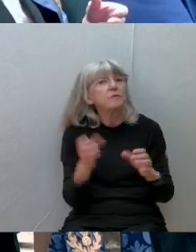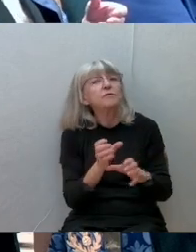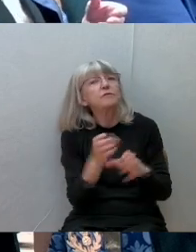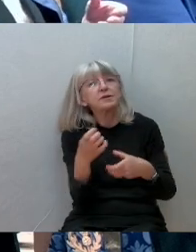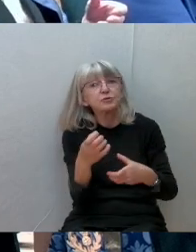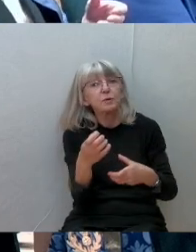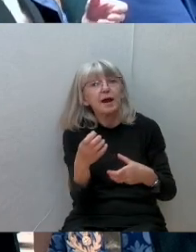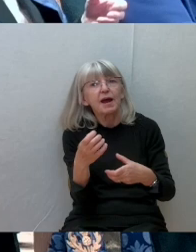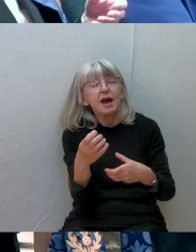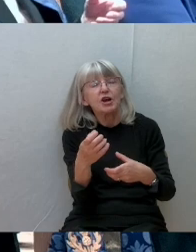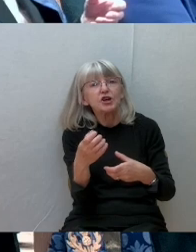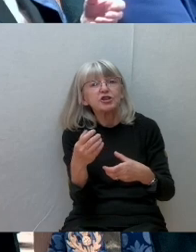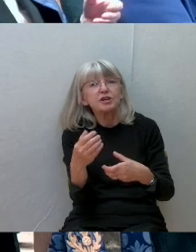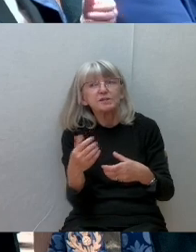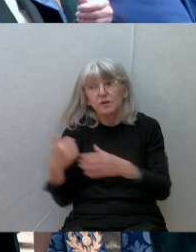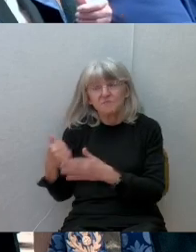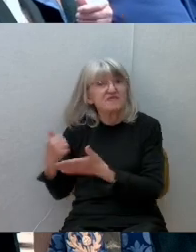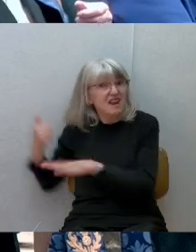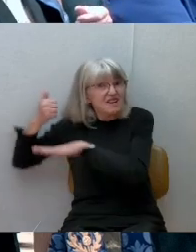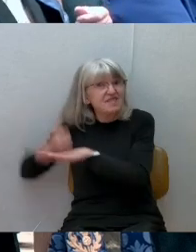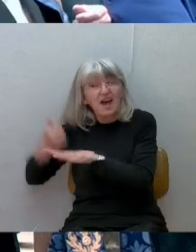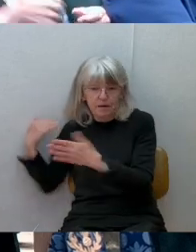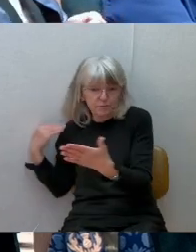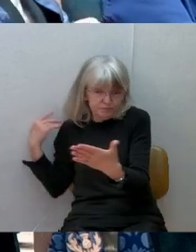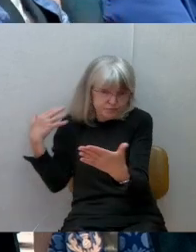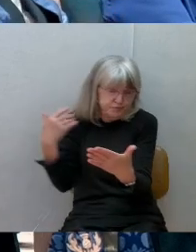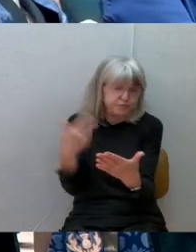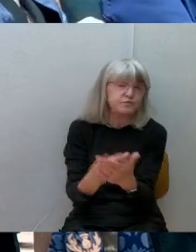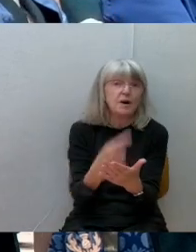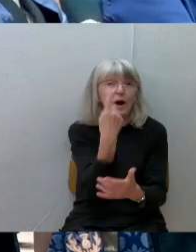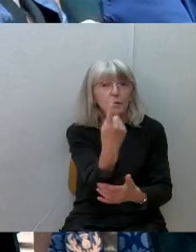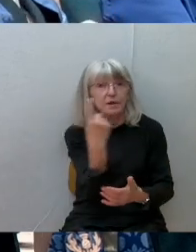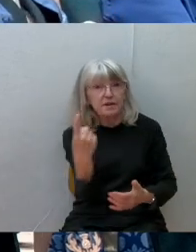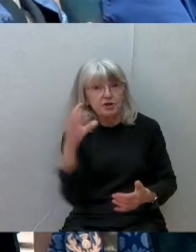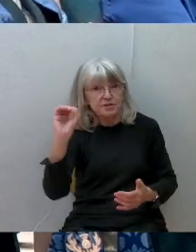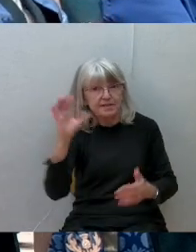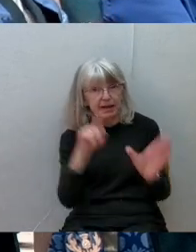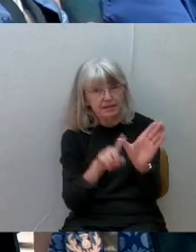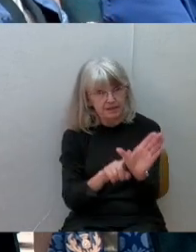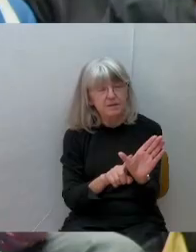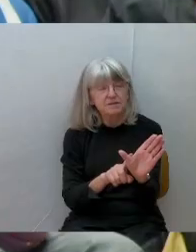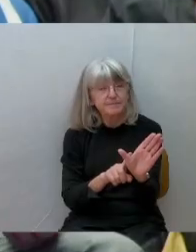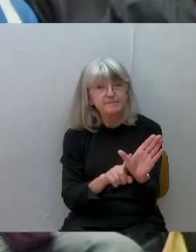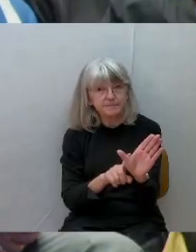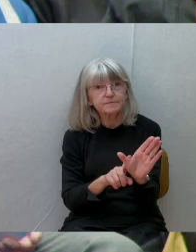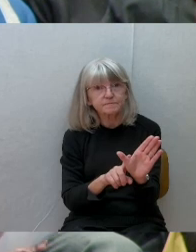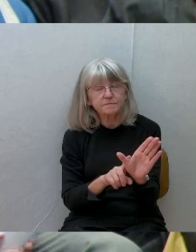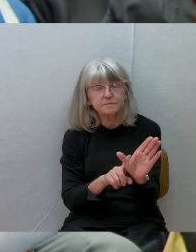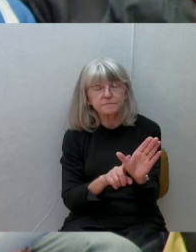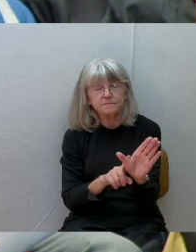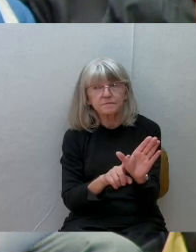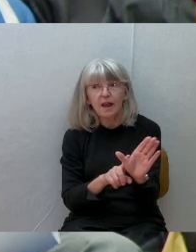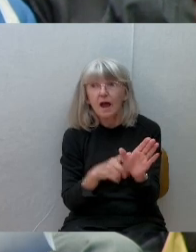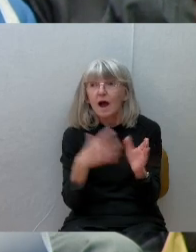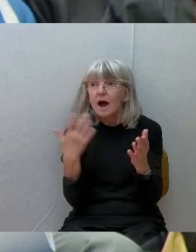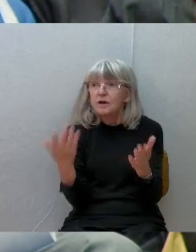as University College Dundee. It's been there for 110 years. And together, it's